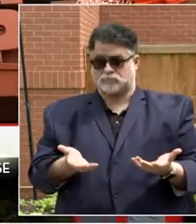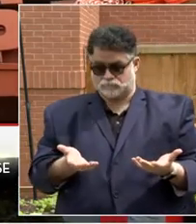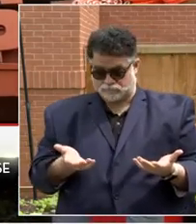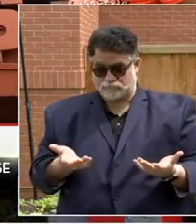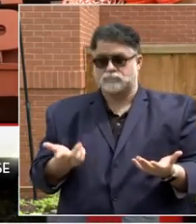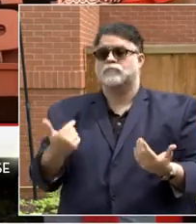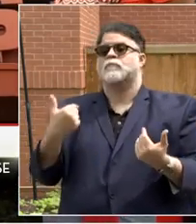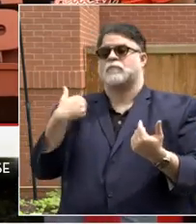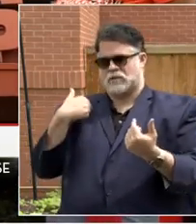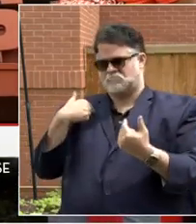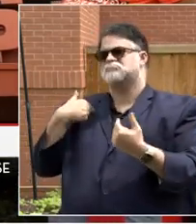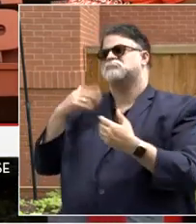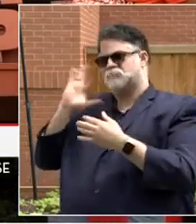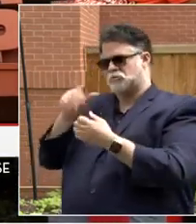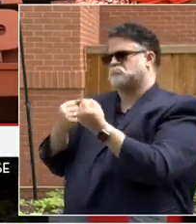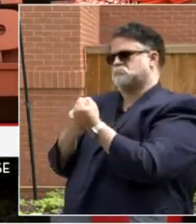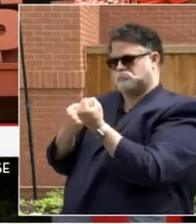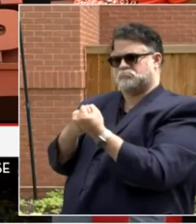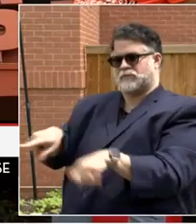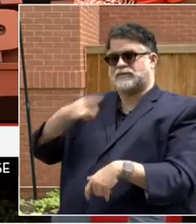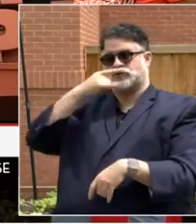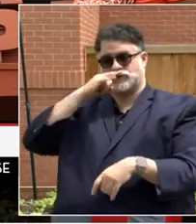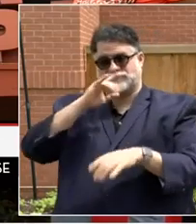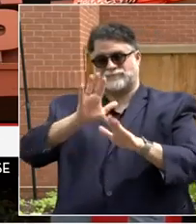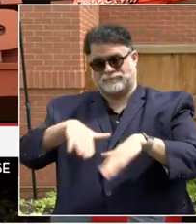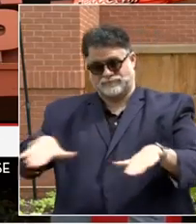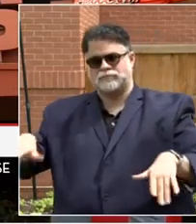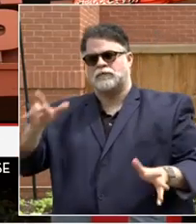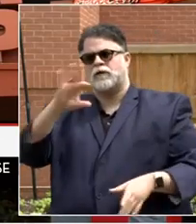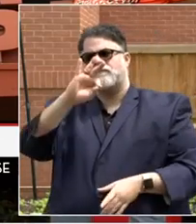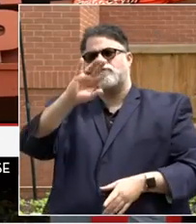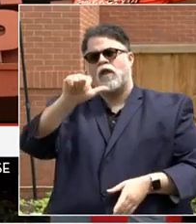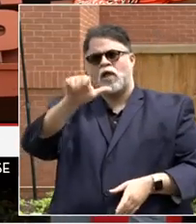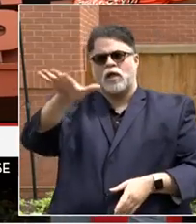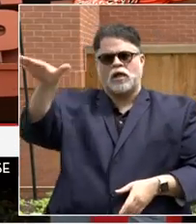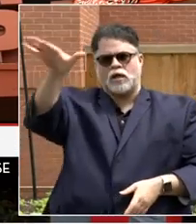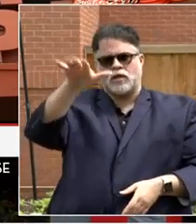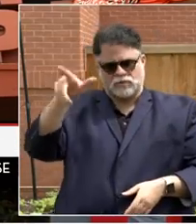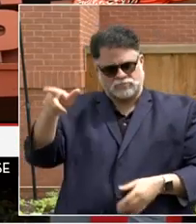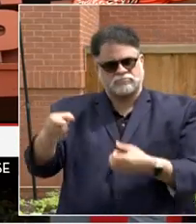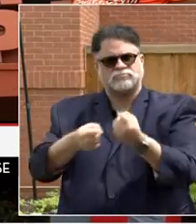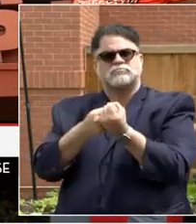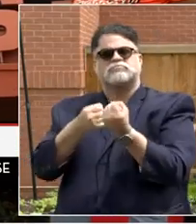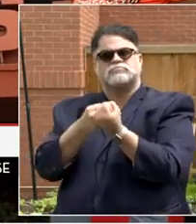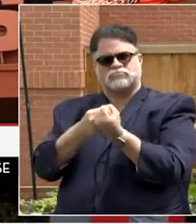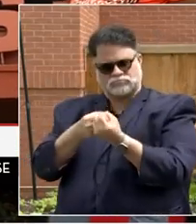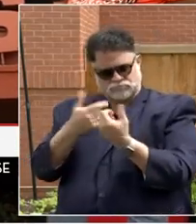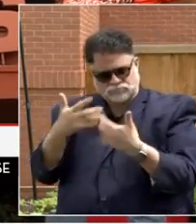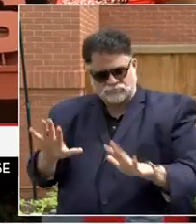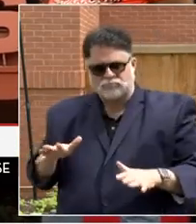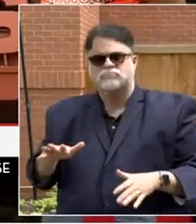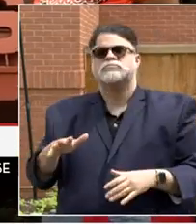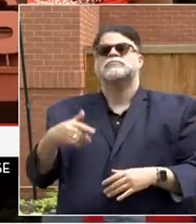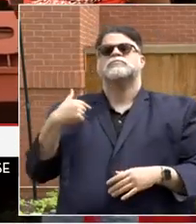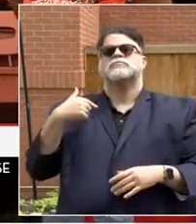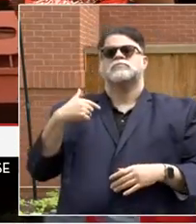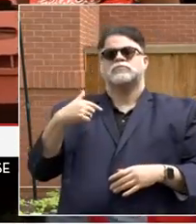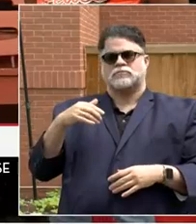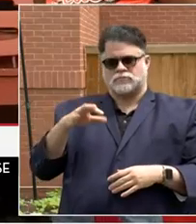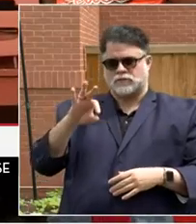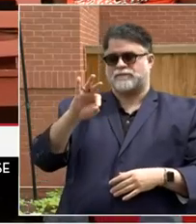kids to Florida. I thank you again for our Southeast and J&J. We took the kids to Florida. I drove my